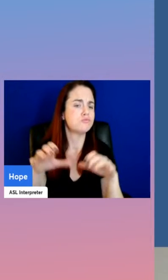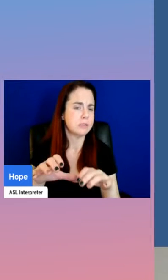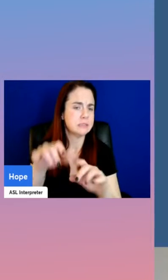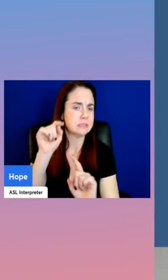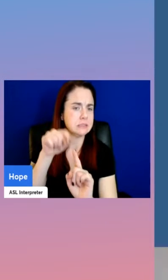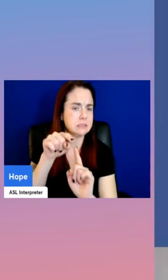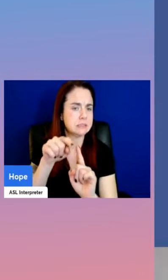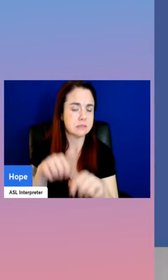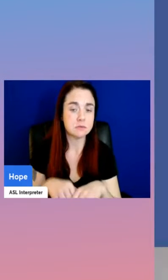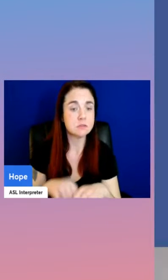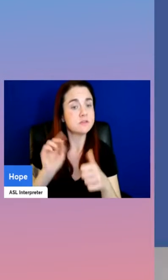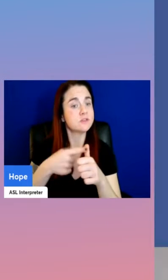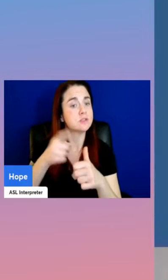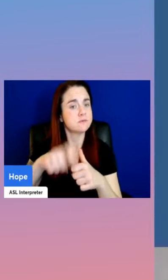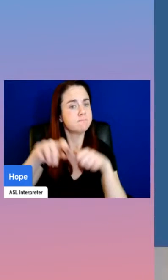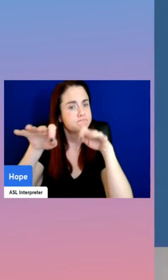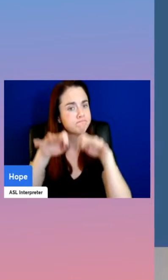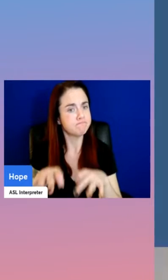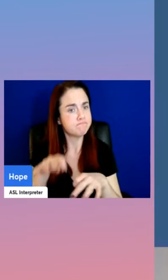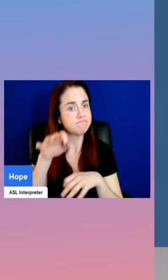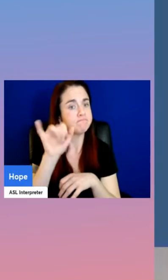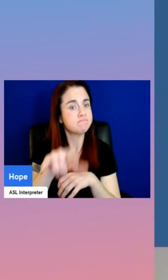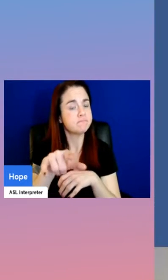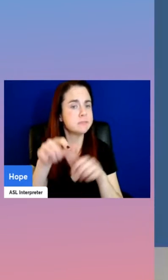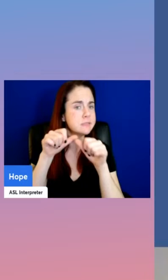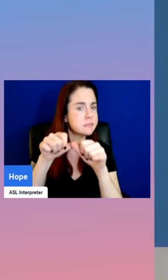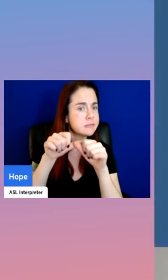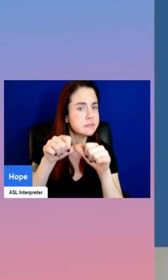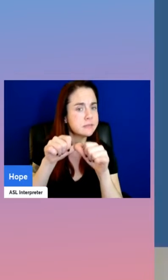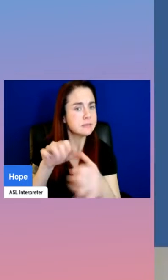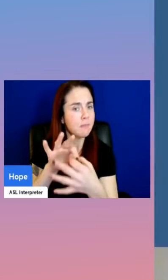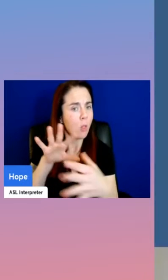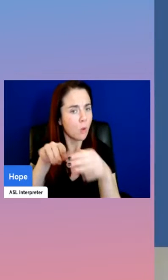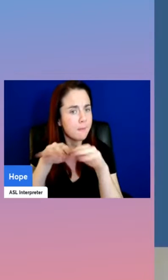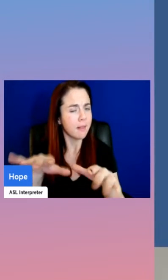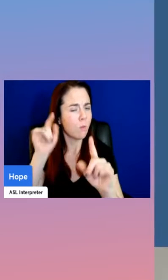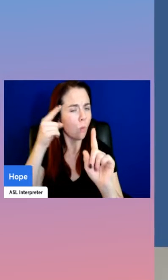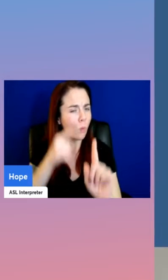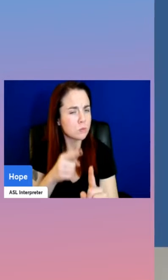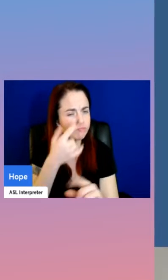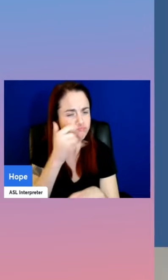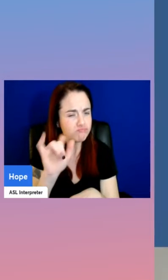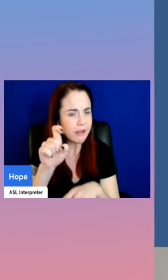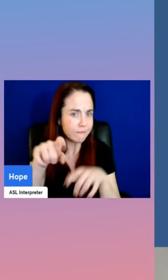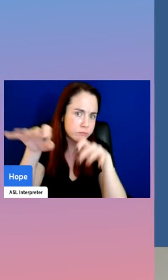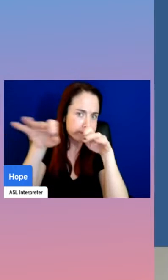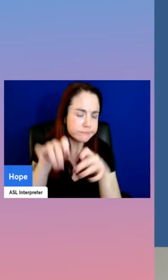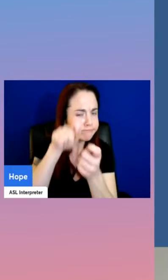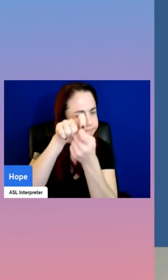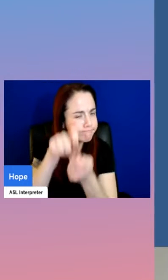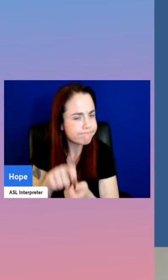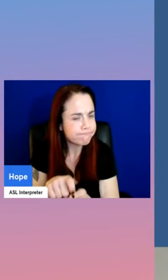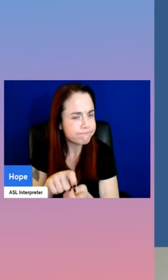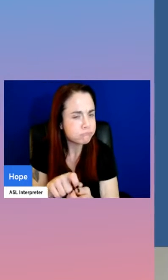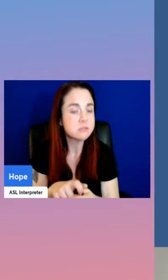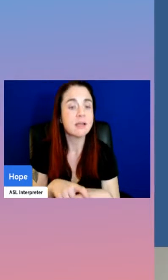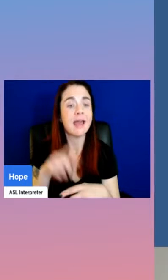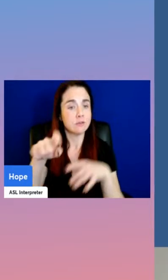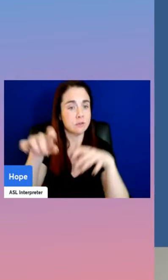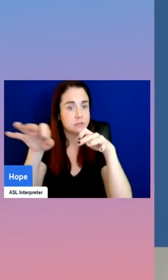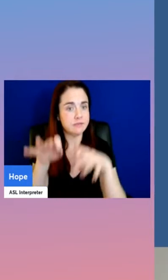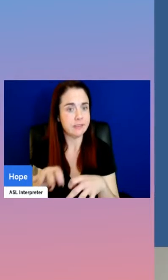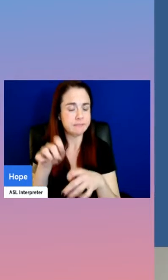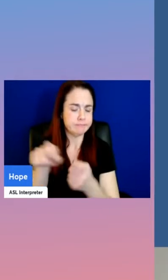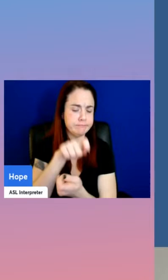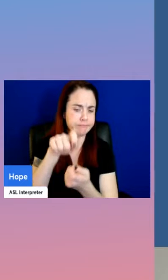to define our sustainable deployment goals. So we'll have to define what particular